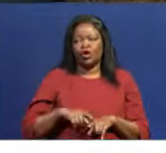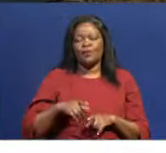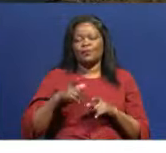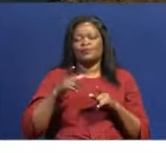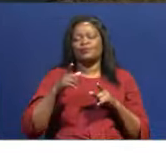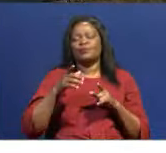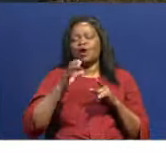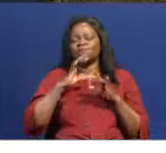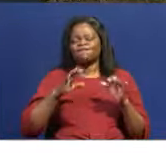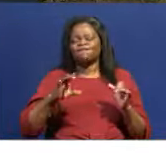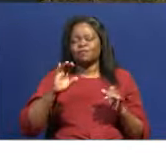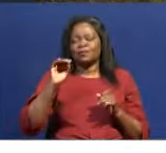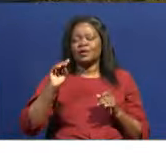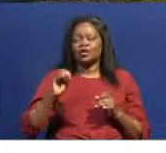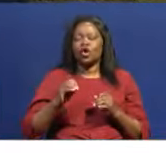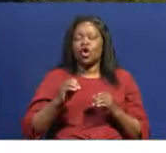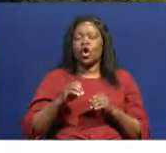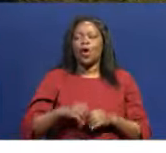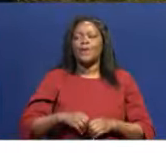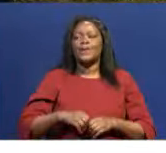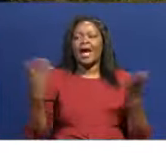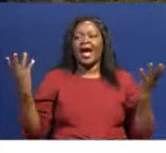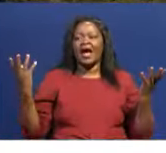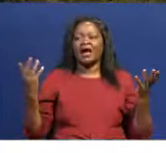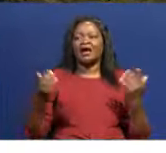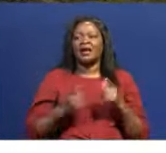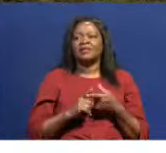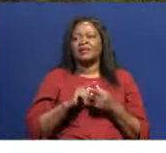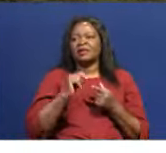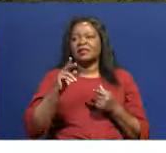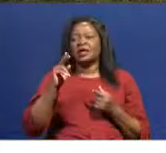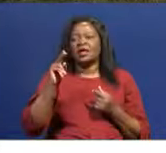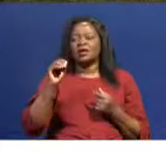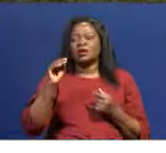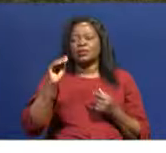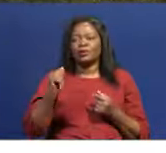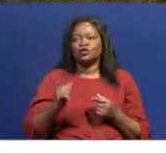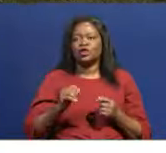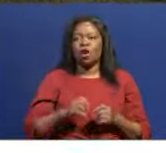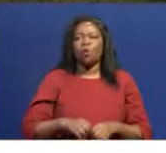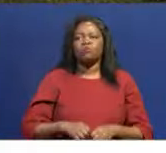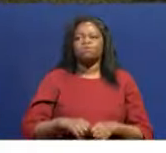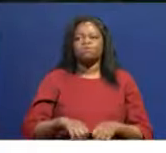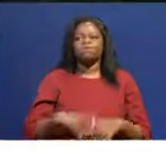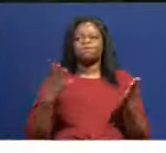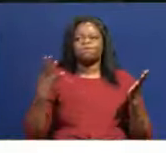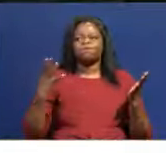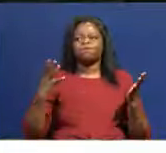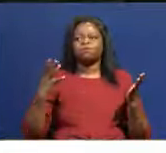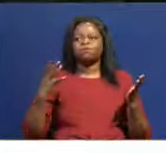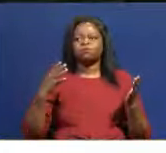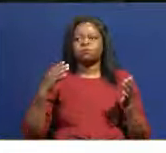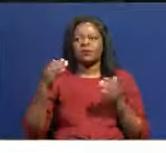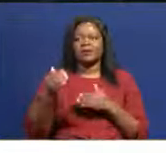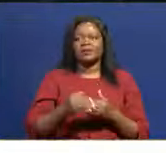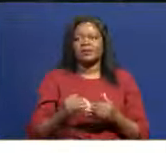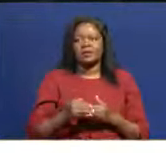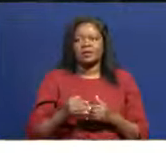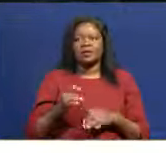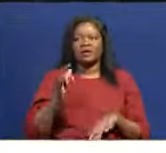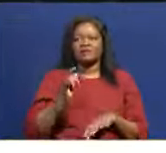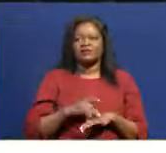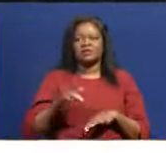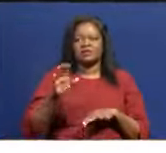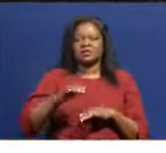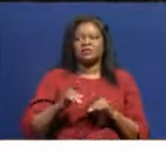burst its bank. Lake Bogoria is also swelling, threatening to spill over to the adjacent structures, including a reserve gate